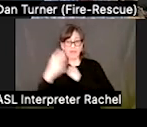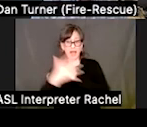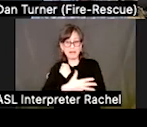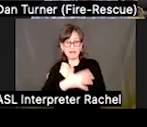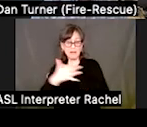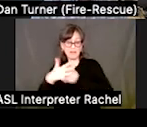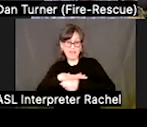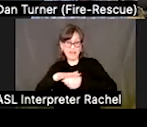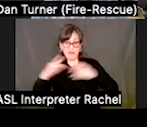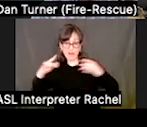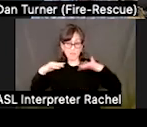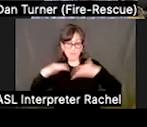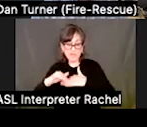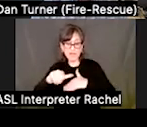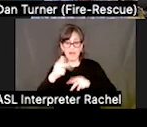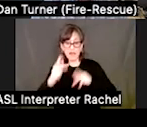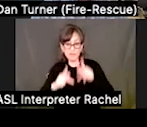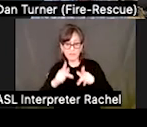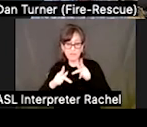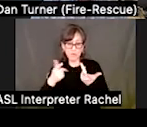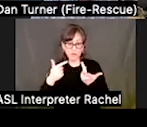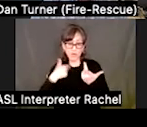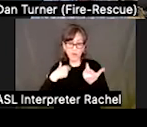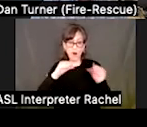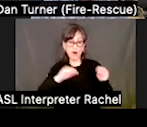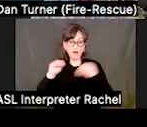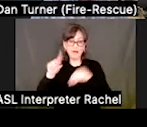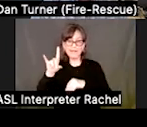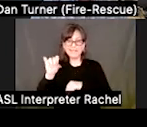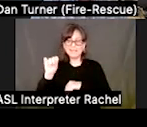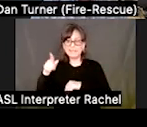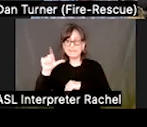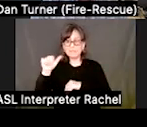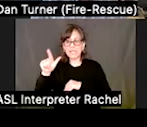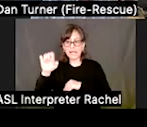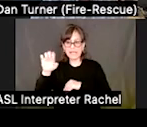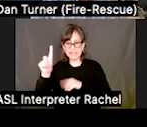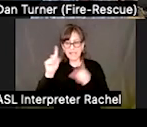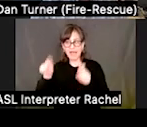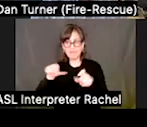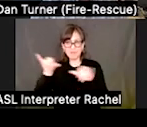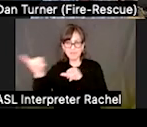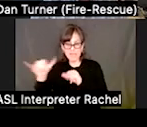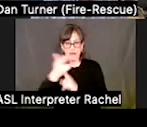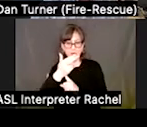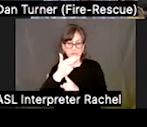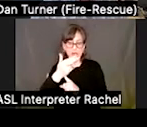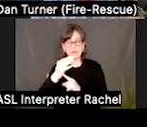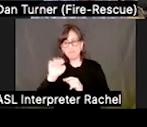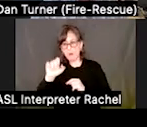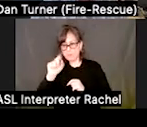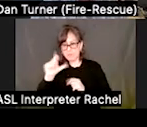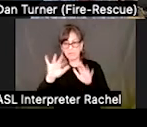residents that are taking up any readily available hotel, motel spaces. And then public information, which is a